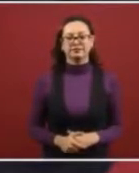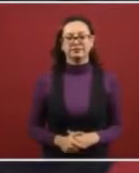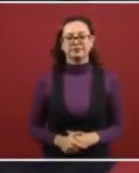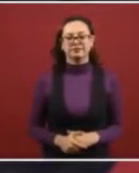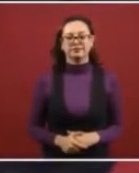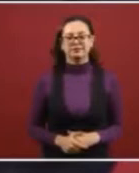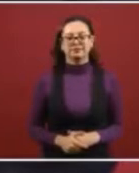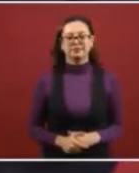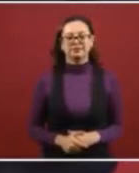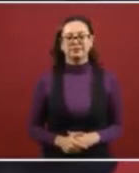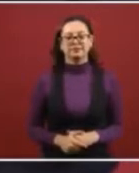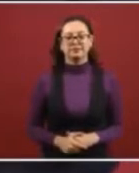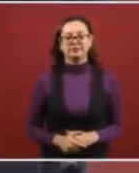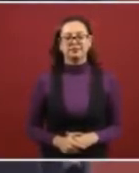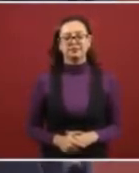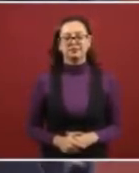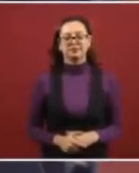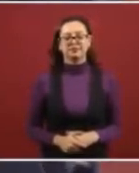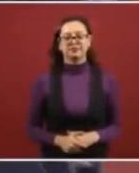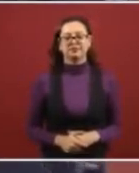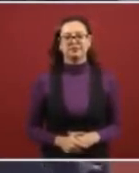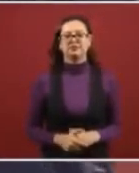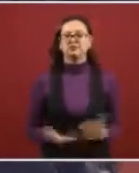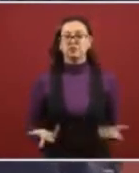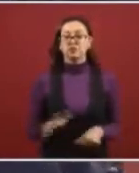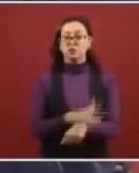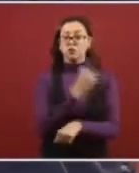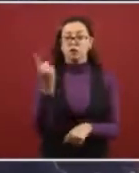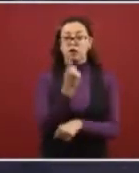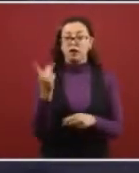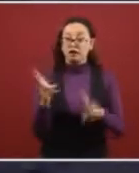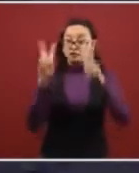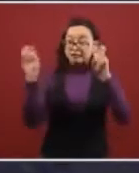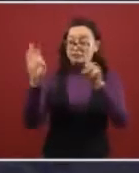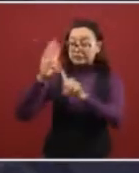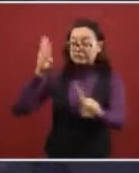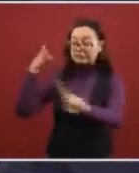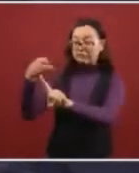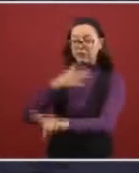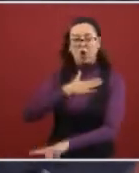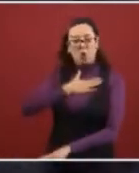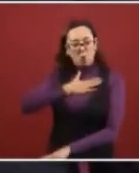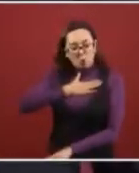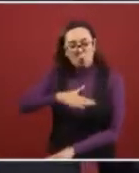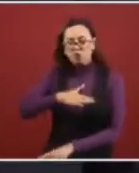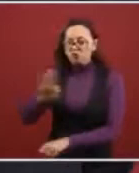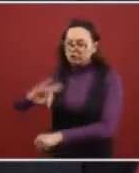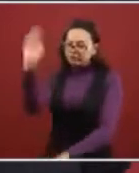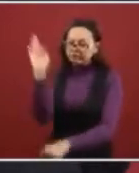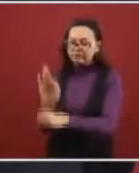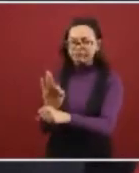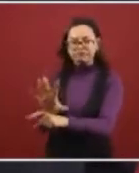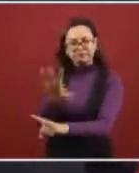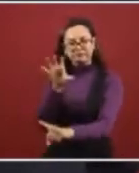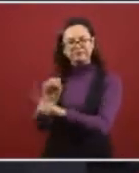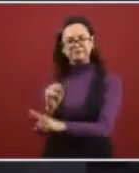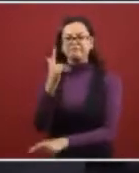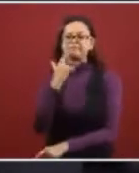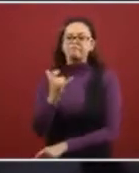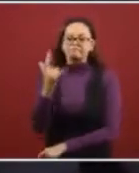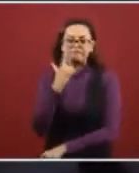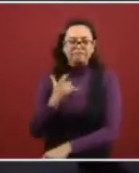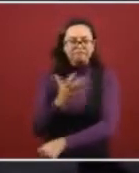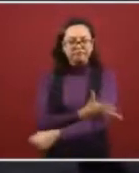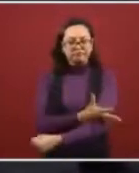Cuando se defiende when una you causa defend justa, a cause that cuando is se lucha just por la justicia, when you fight for justice por la honestidad,